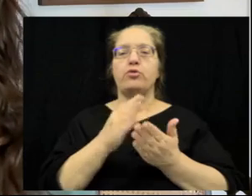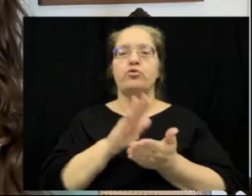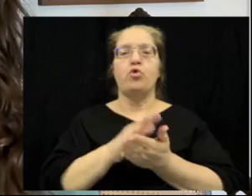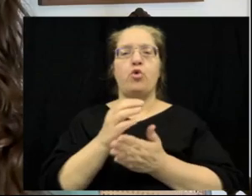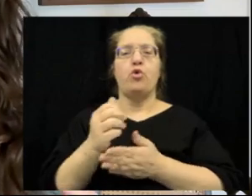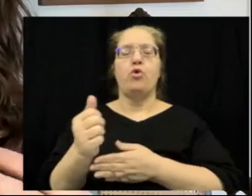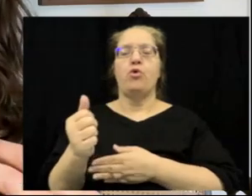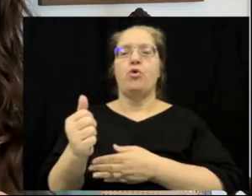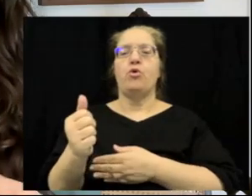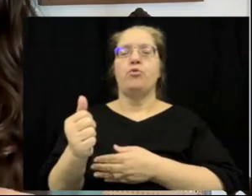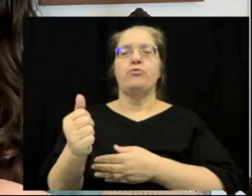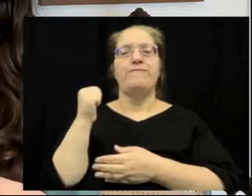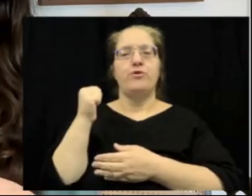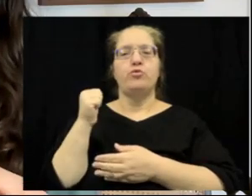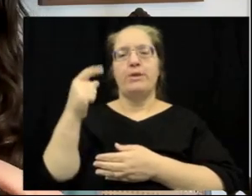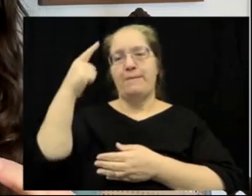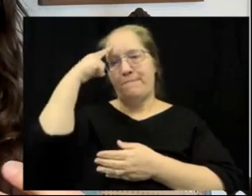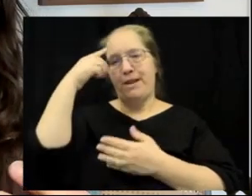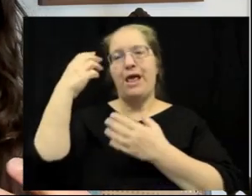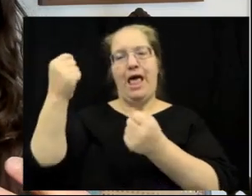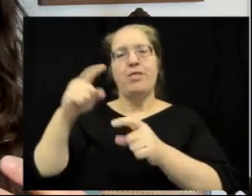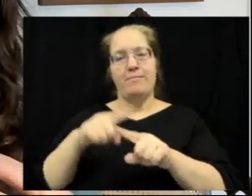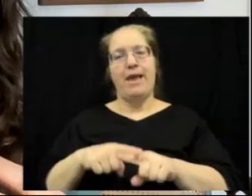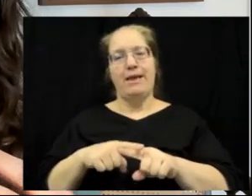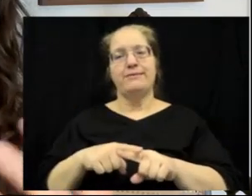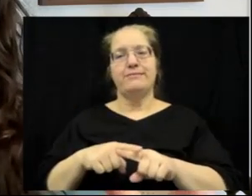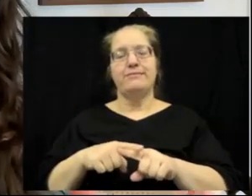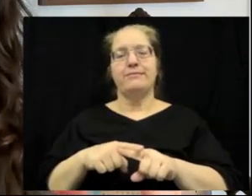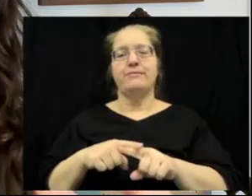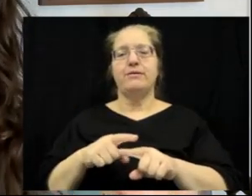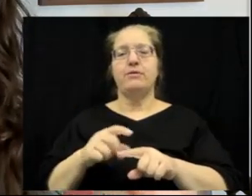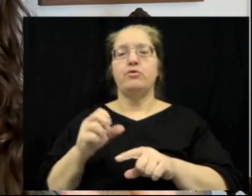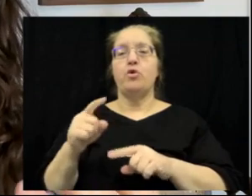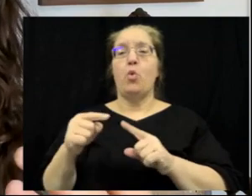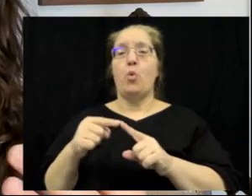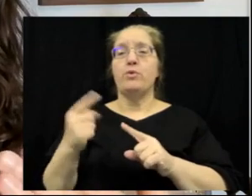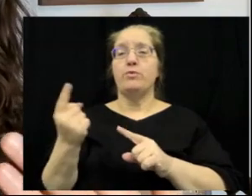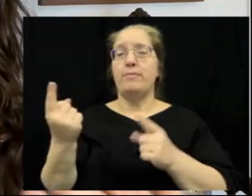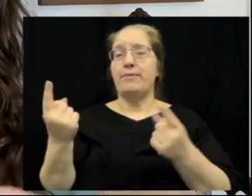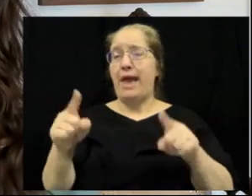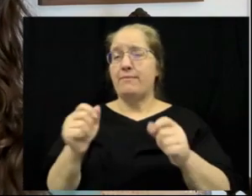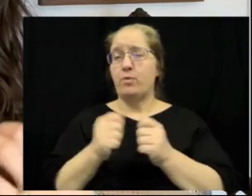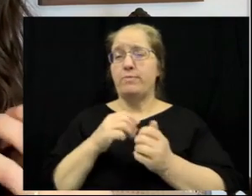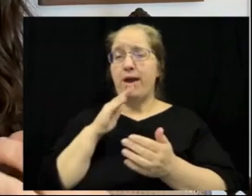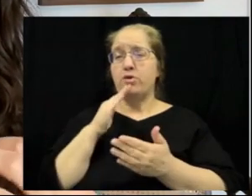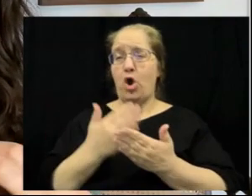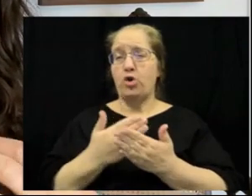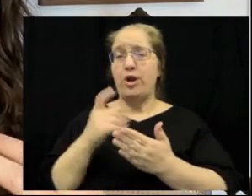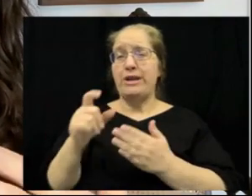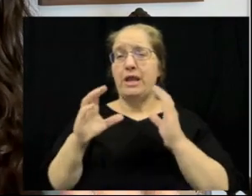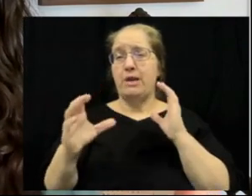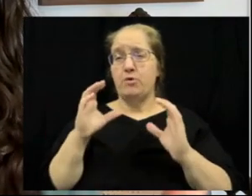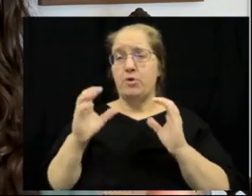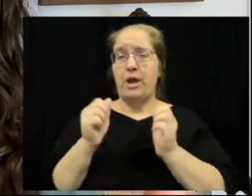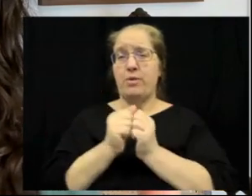was mental health based as well. And so when there was something going on for my daughter and I needed to communicate it